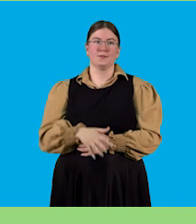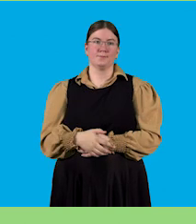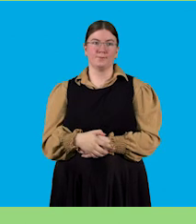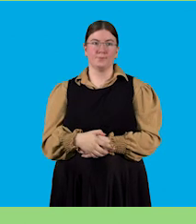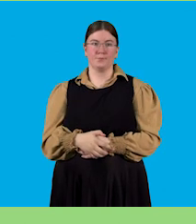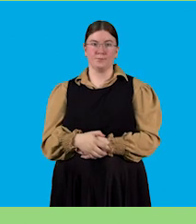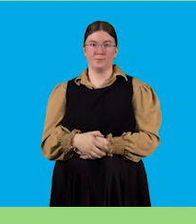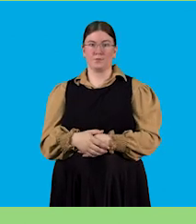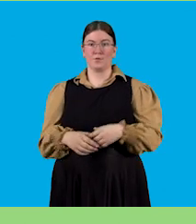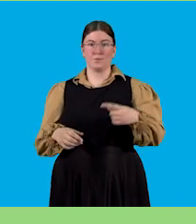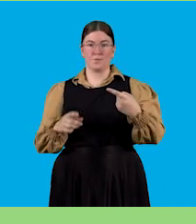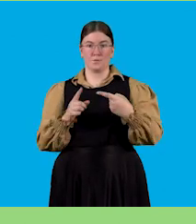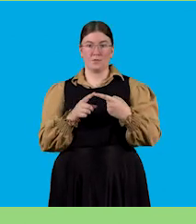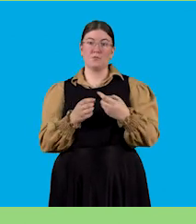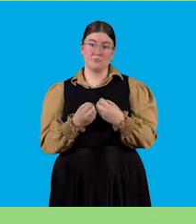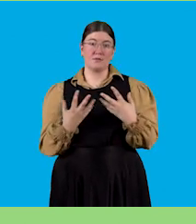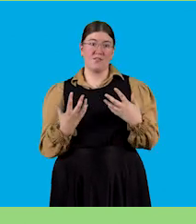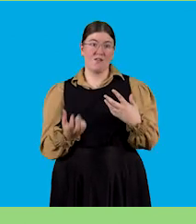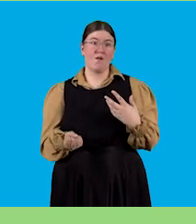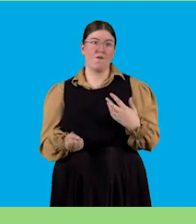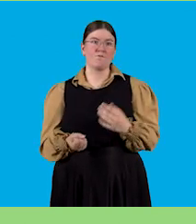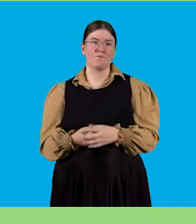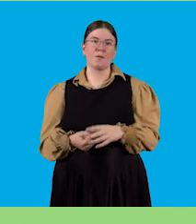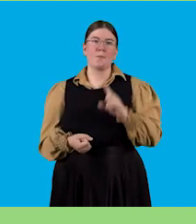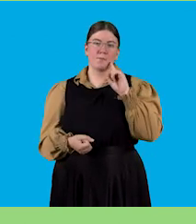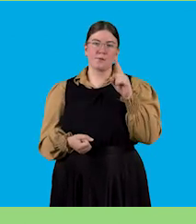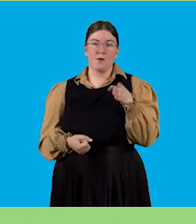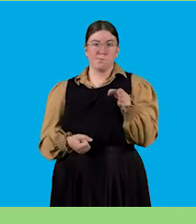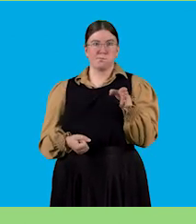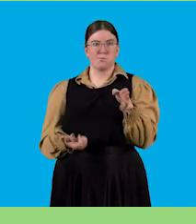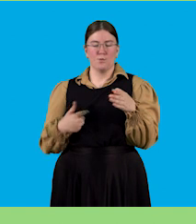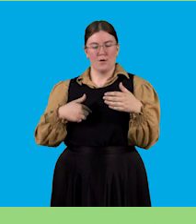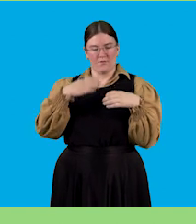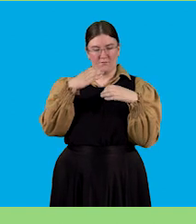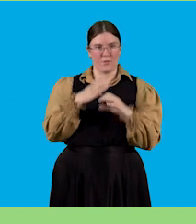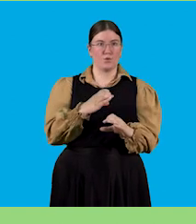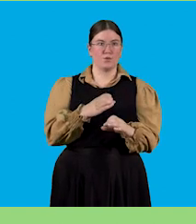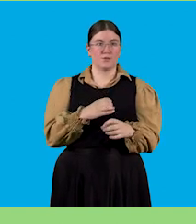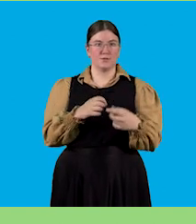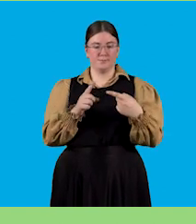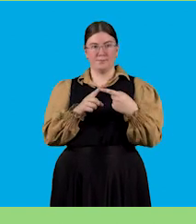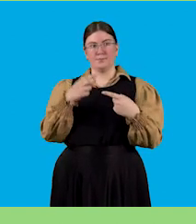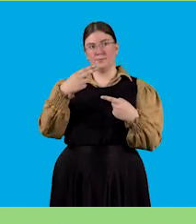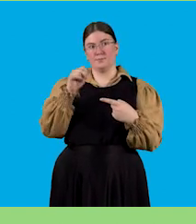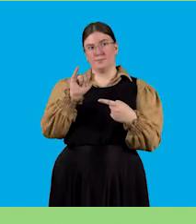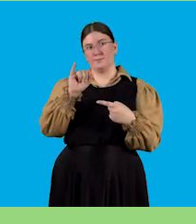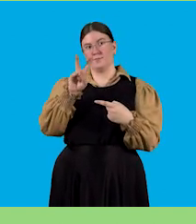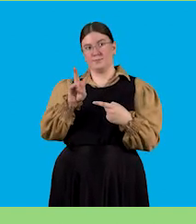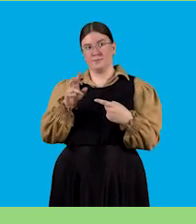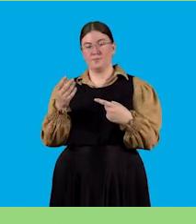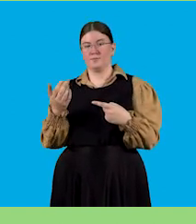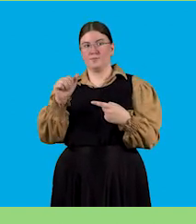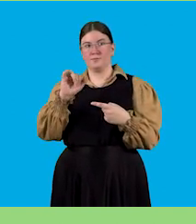STDs. Okay, you have a number of STDs, but here we are focusing